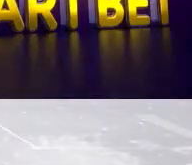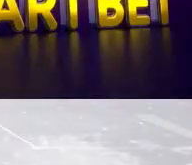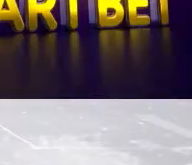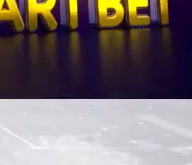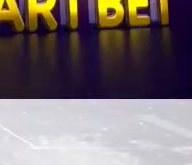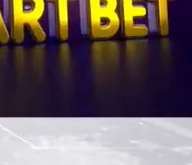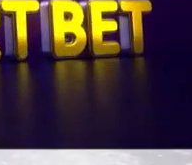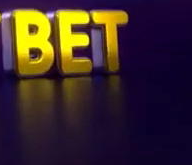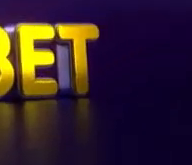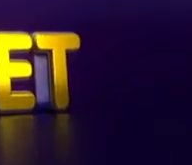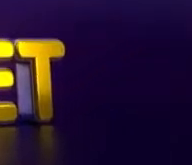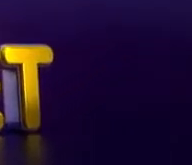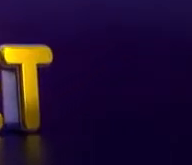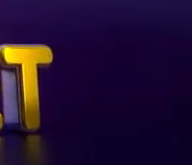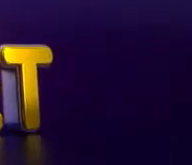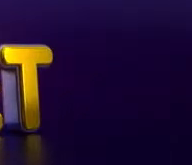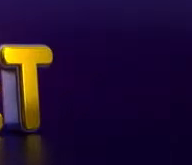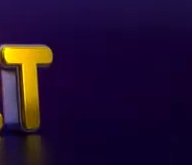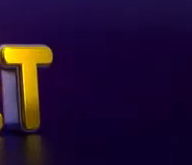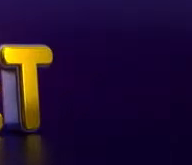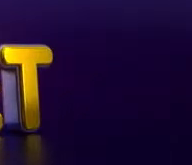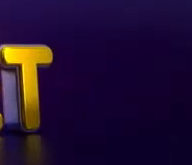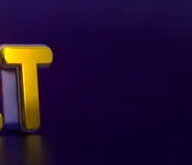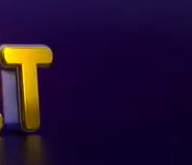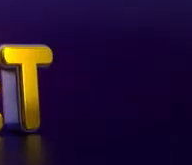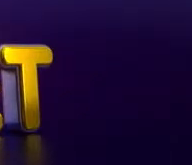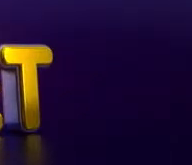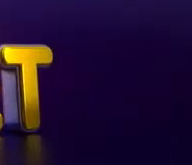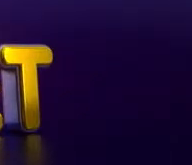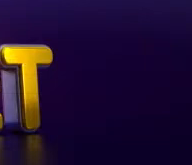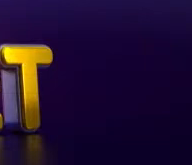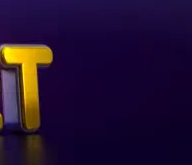Sports News is brought to you by Mozart Bay.